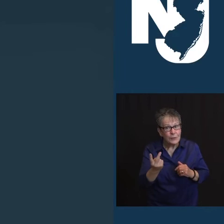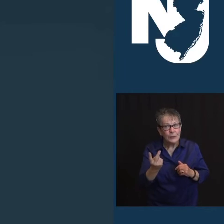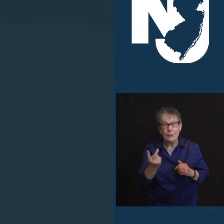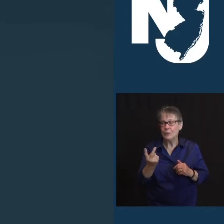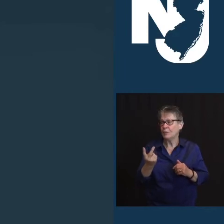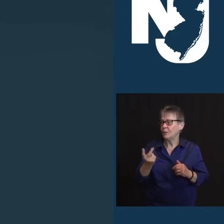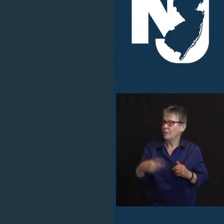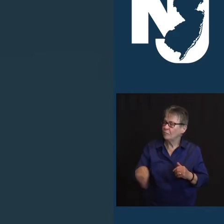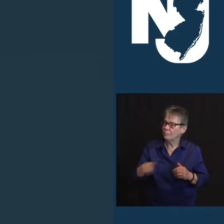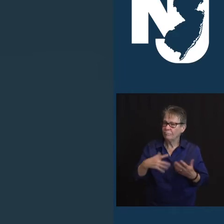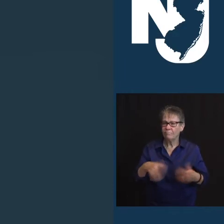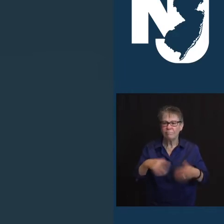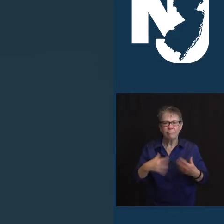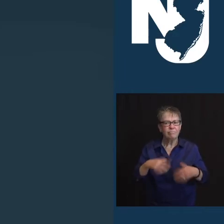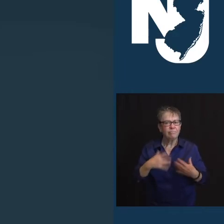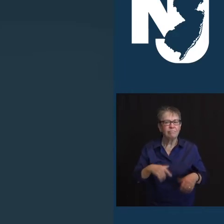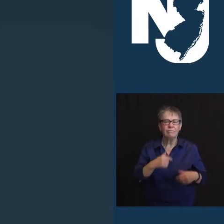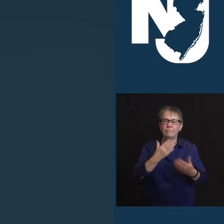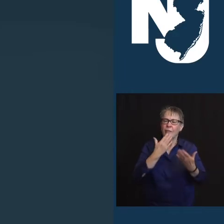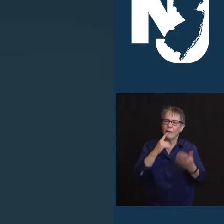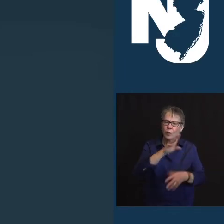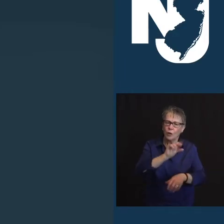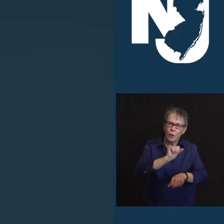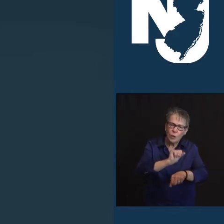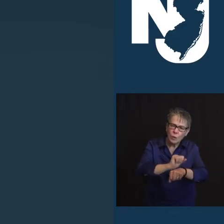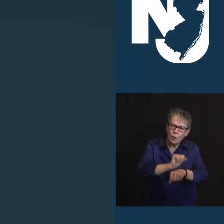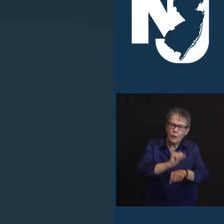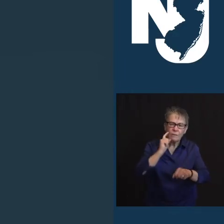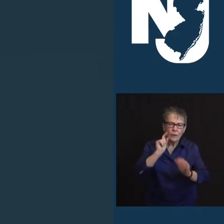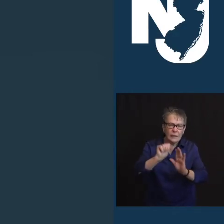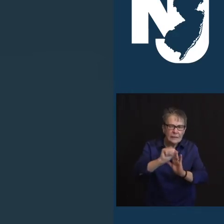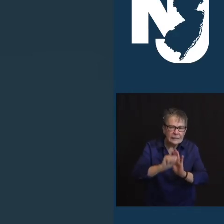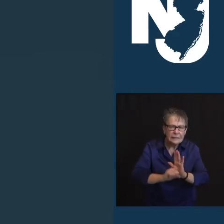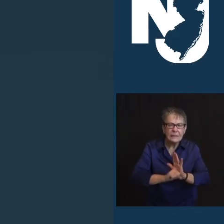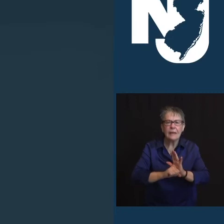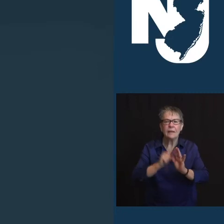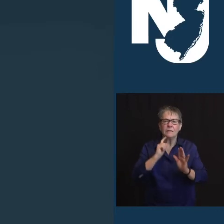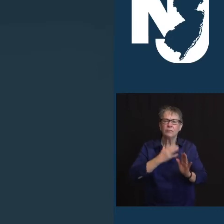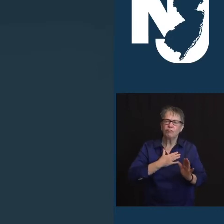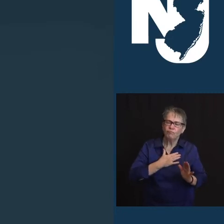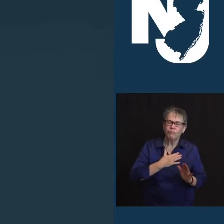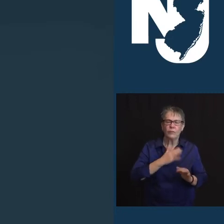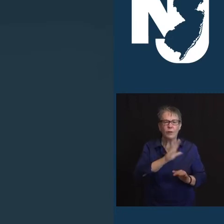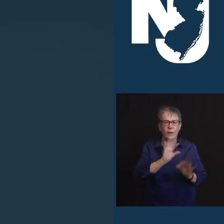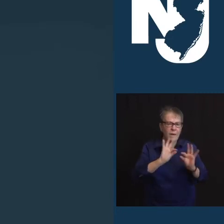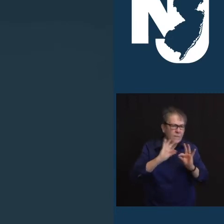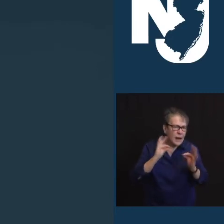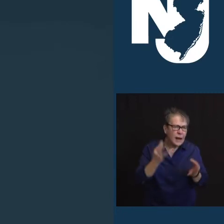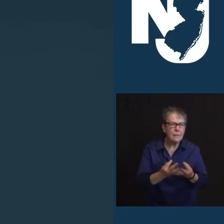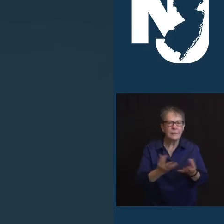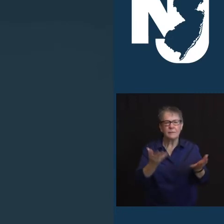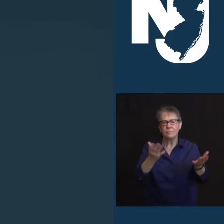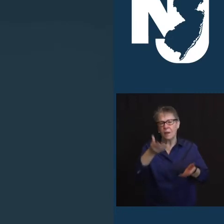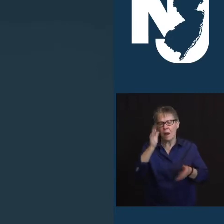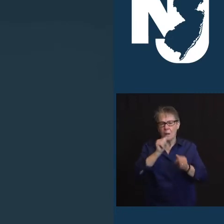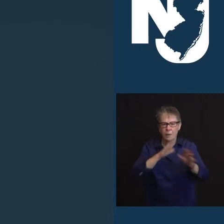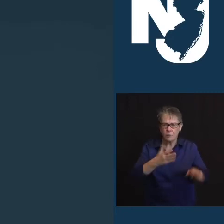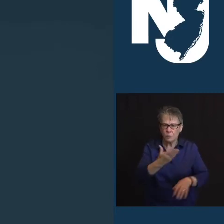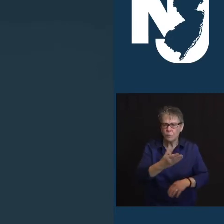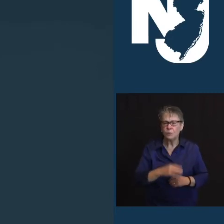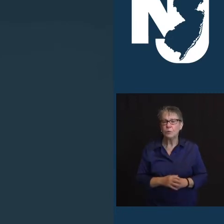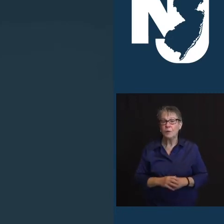of commitment to our state and her family, and may God bless and watch over her and each of them. Next, we celebrate the life